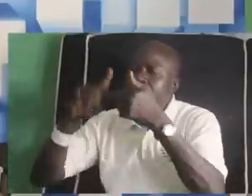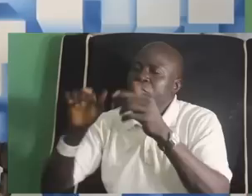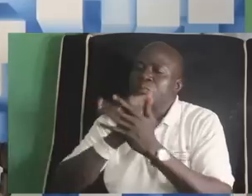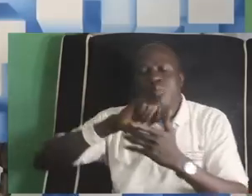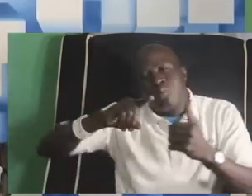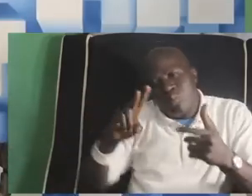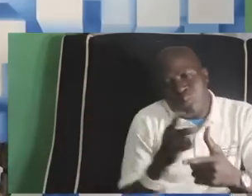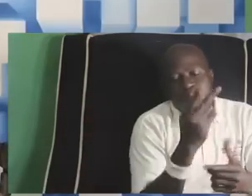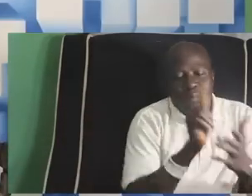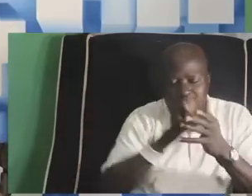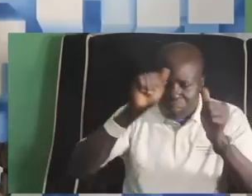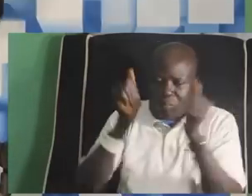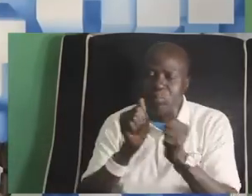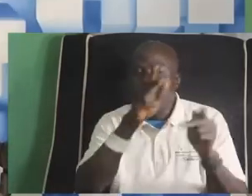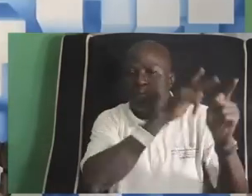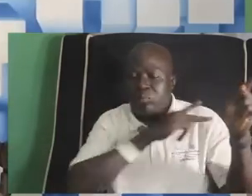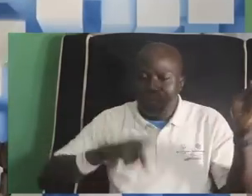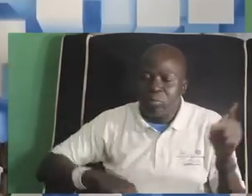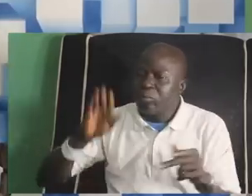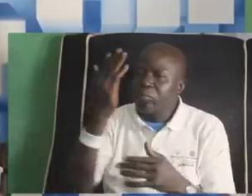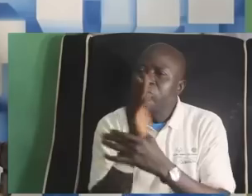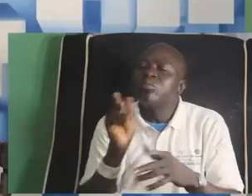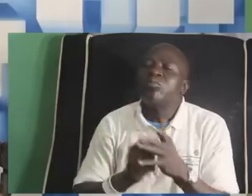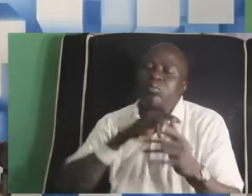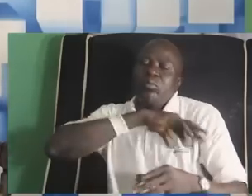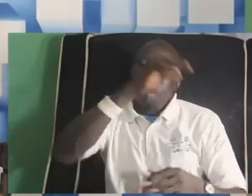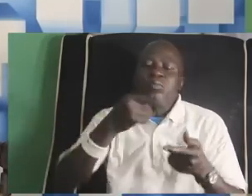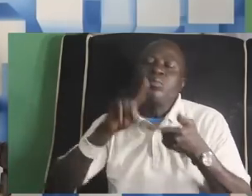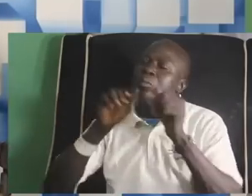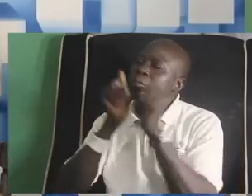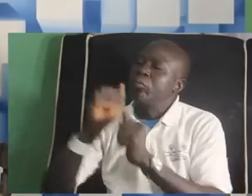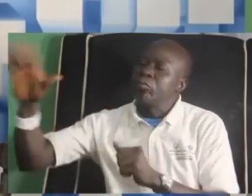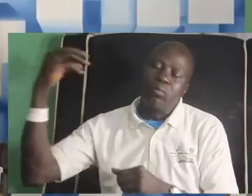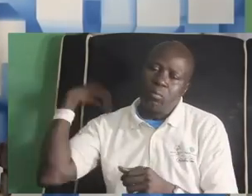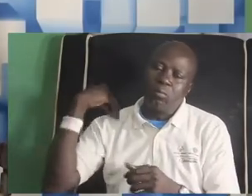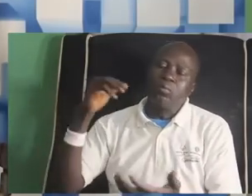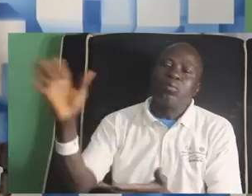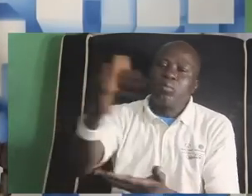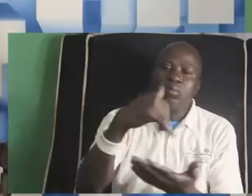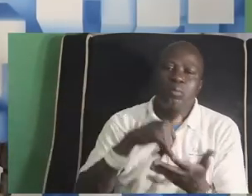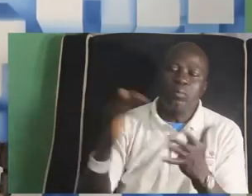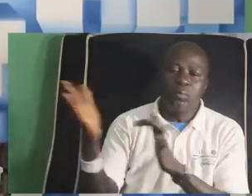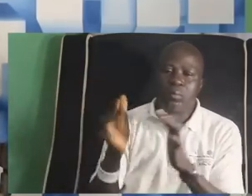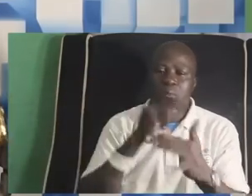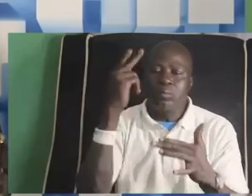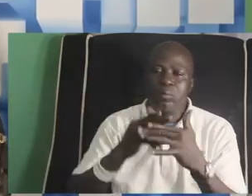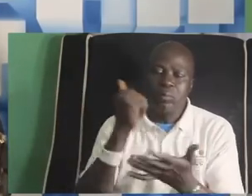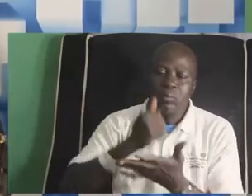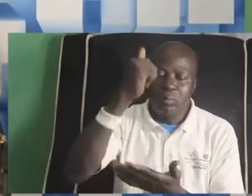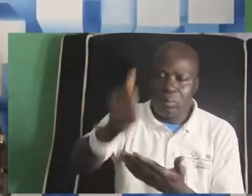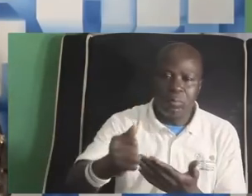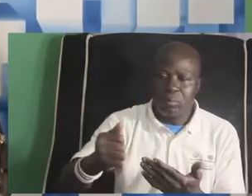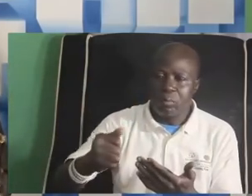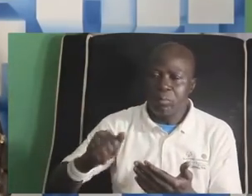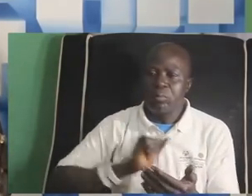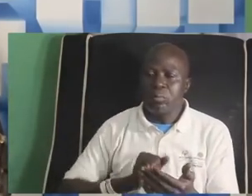ricapode rica safa. In the name of Jesus. Eto eti nbe lowo oga e. Your entitlement that is with your boss. O ya lo ba loruko Jesus. Amen. Recover it in Jesus.